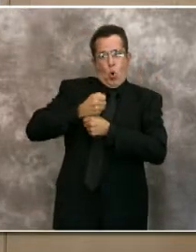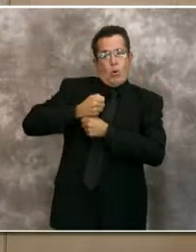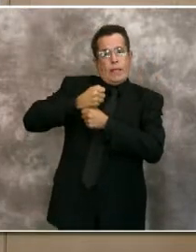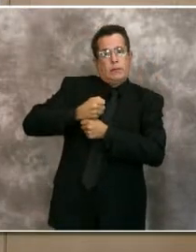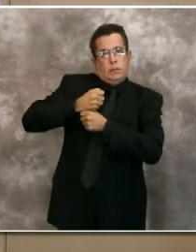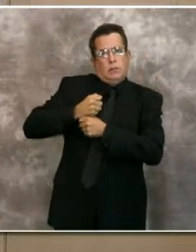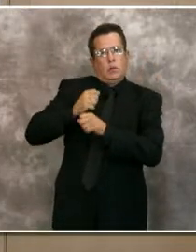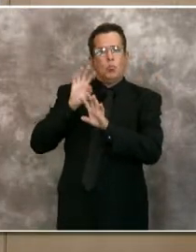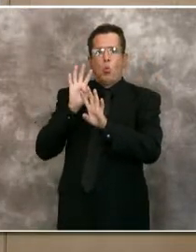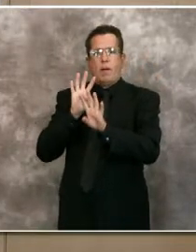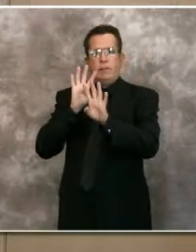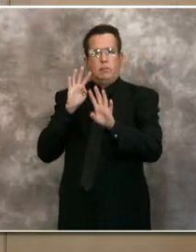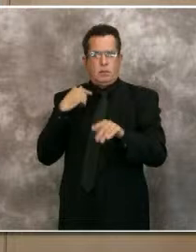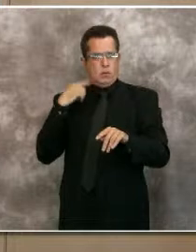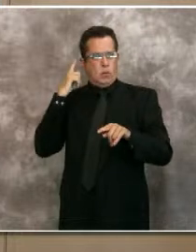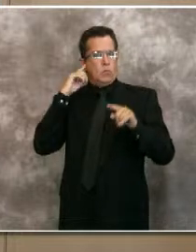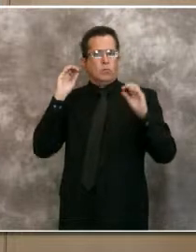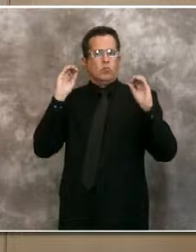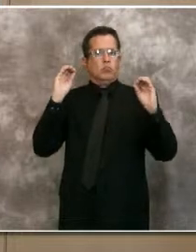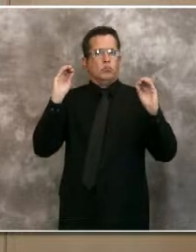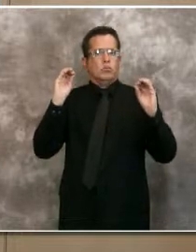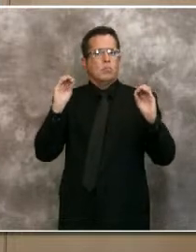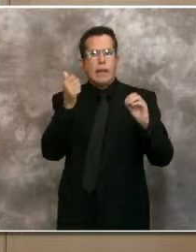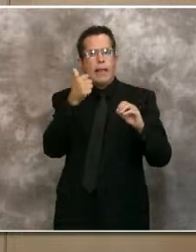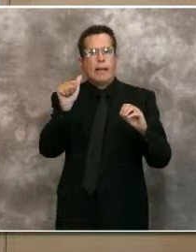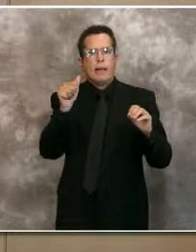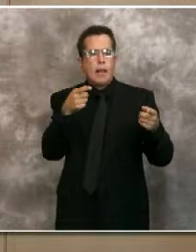protests, not aware of any cases